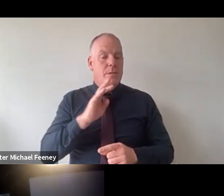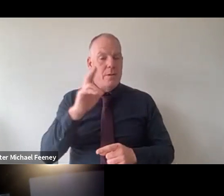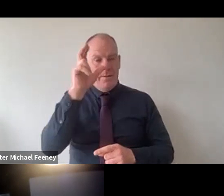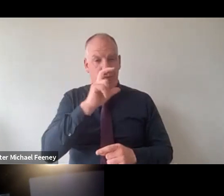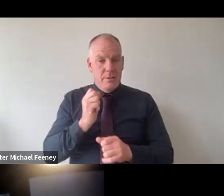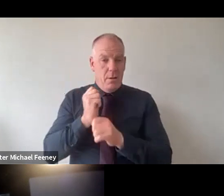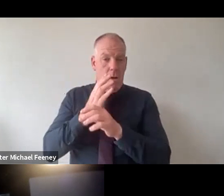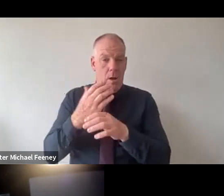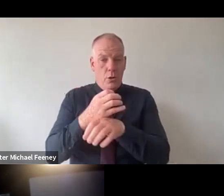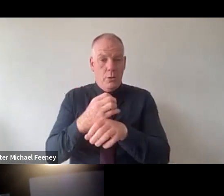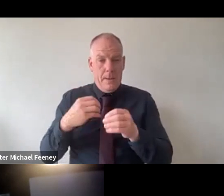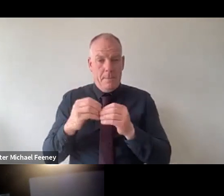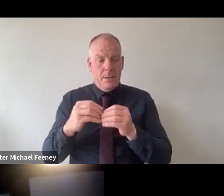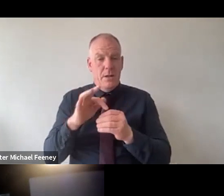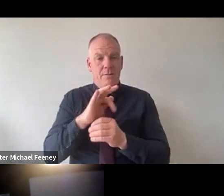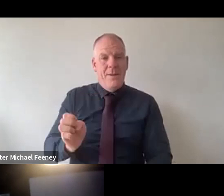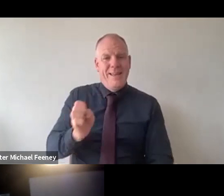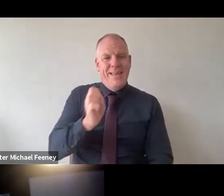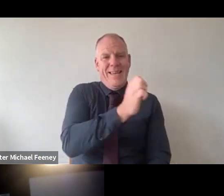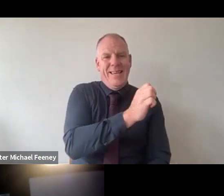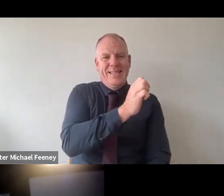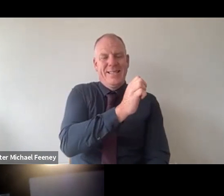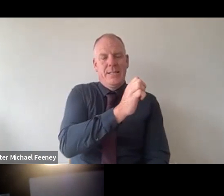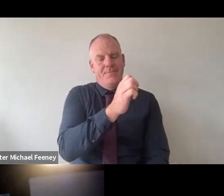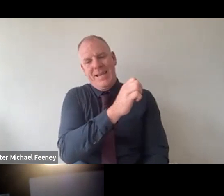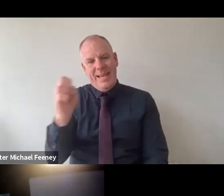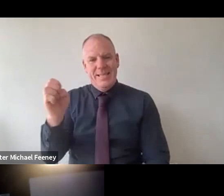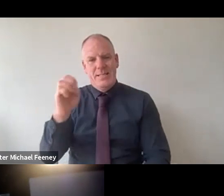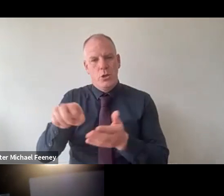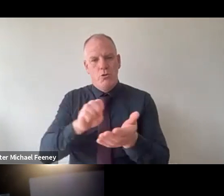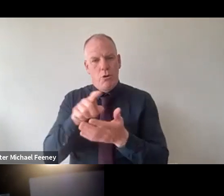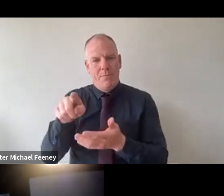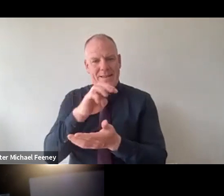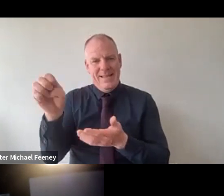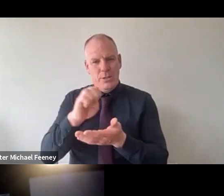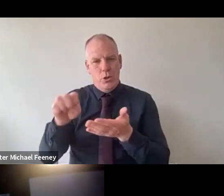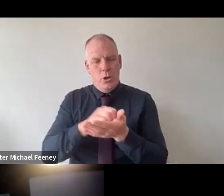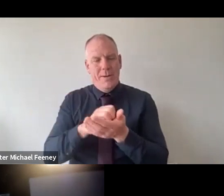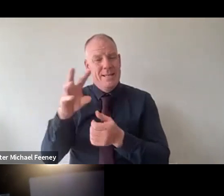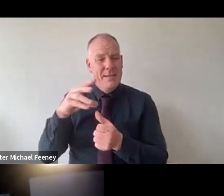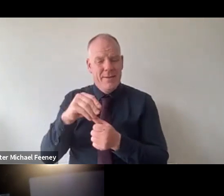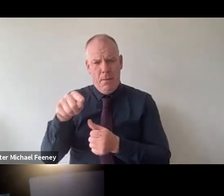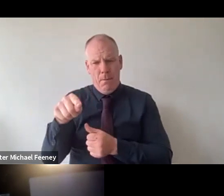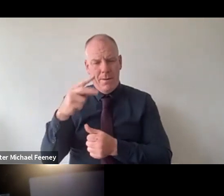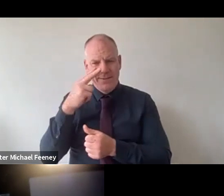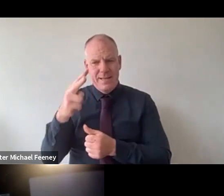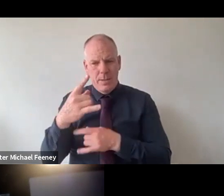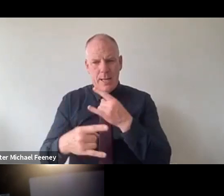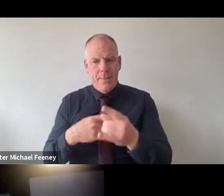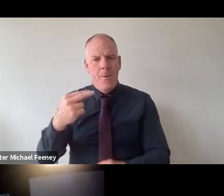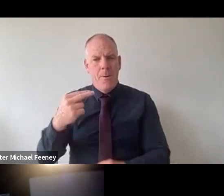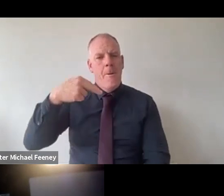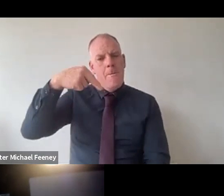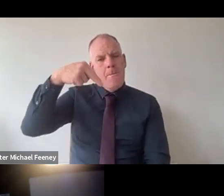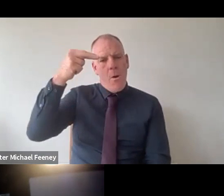countries I mentioned are from the east of Europe. And I think this is a particularly interesting case where maybe the northwest